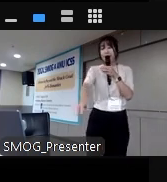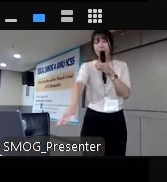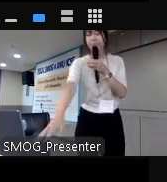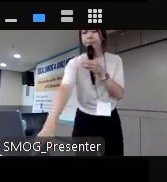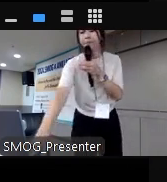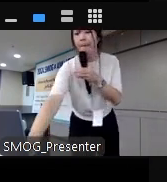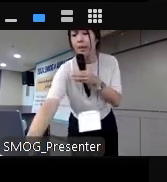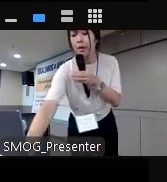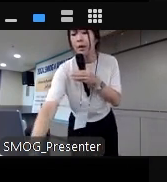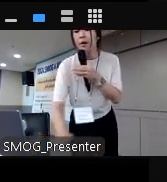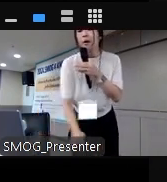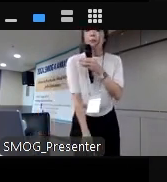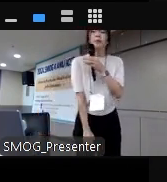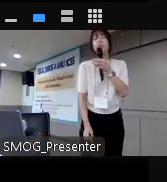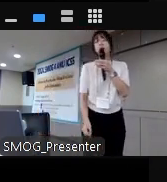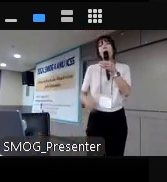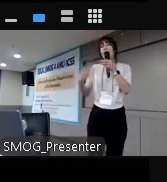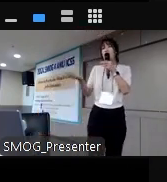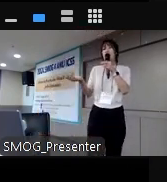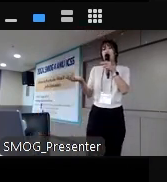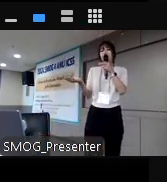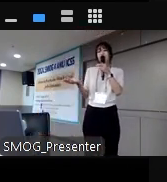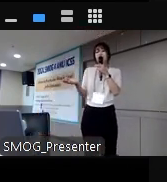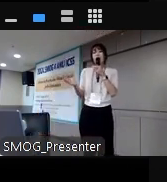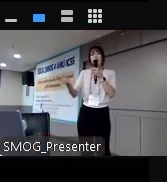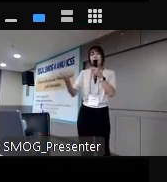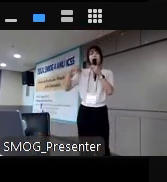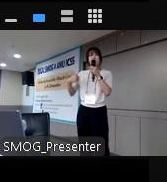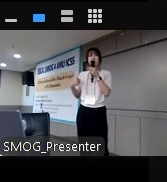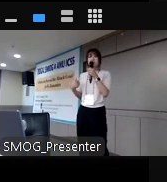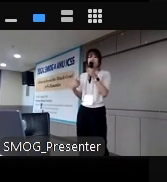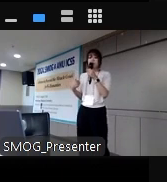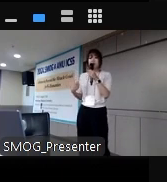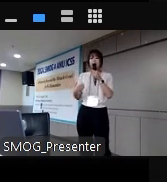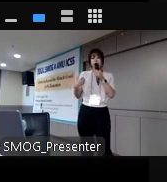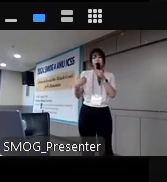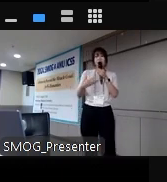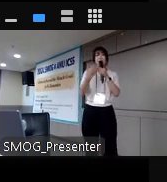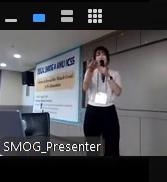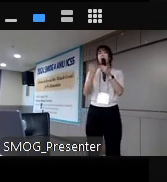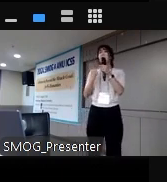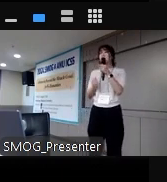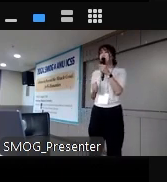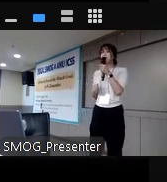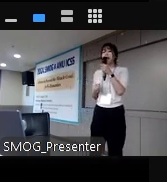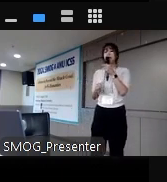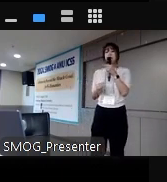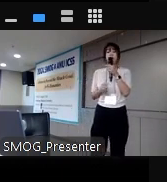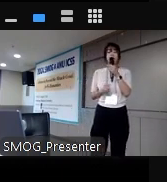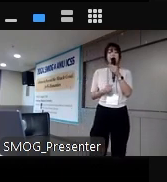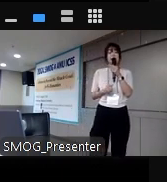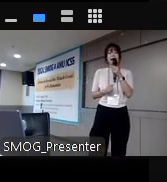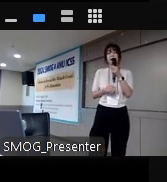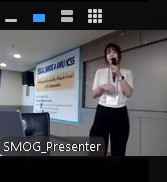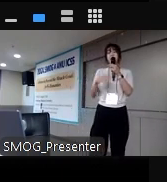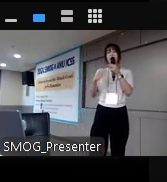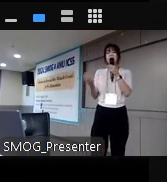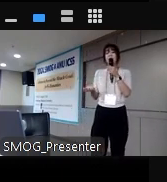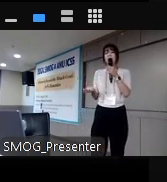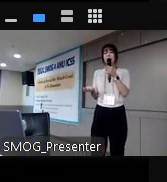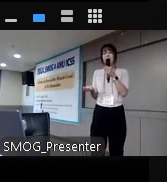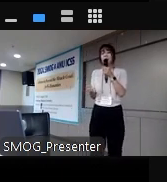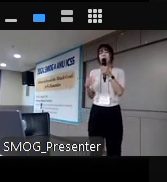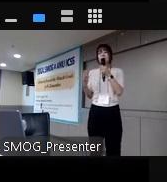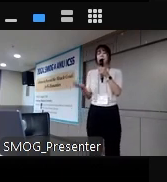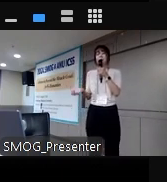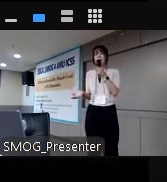fine. But if you add a narrative and get rid of the locus, that was also fine. So you could say, Sue hangs out with